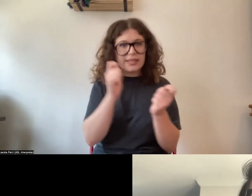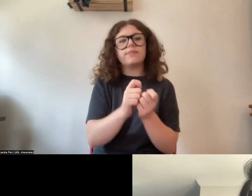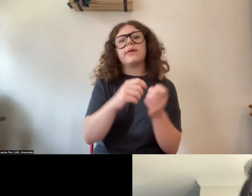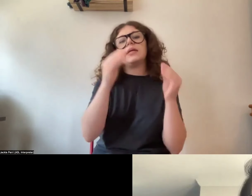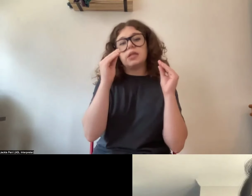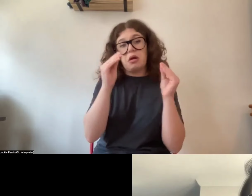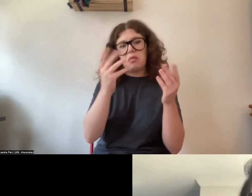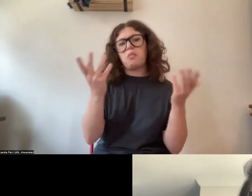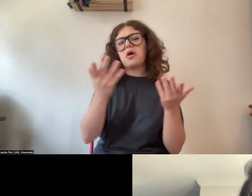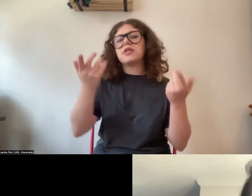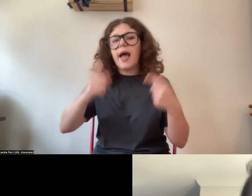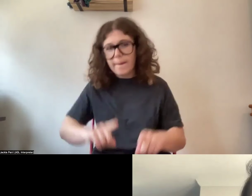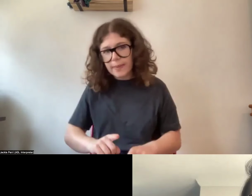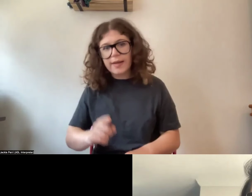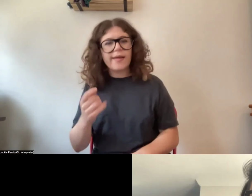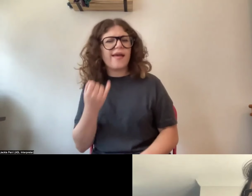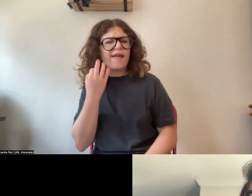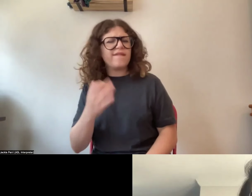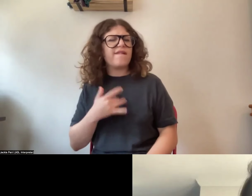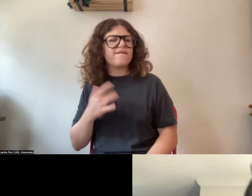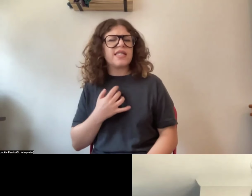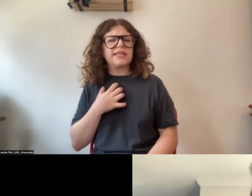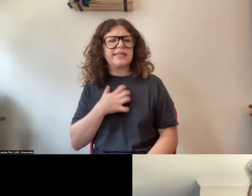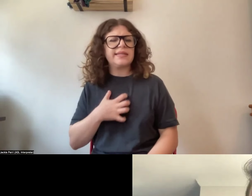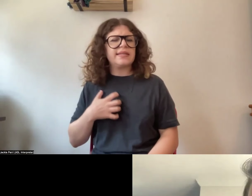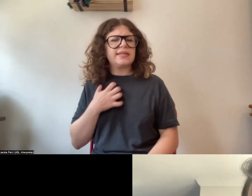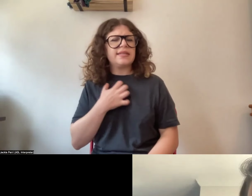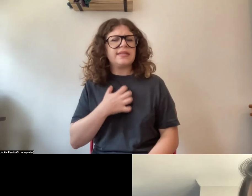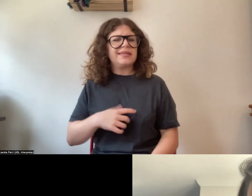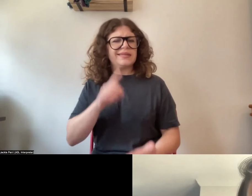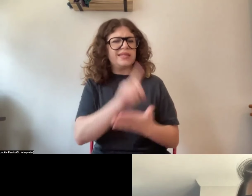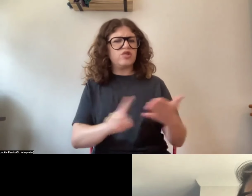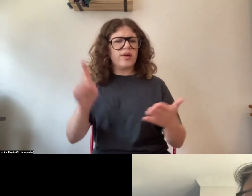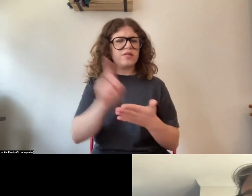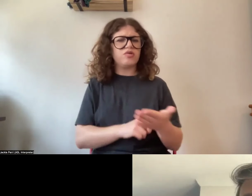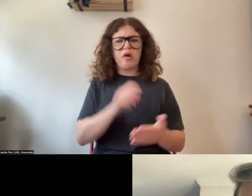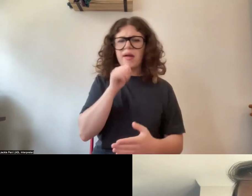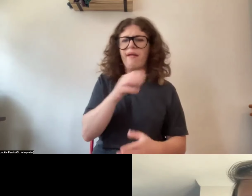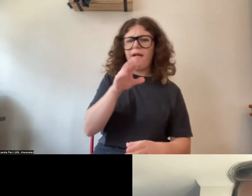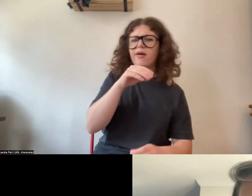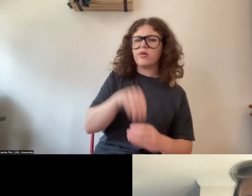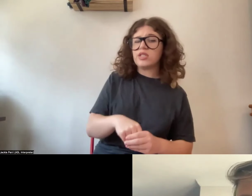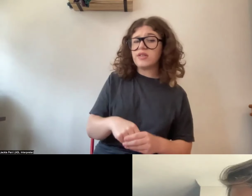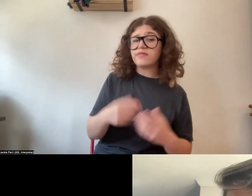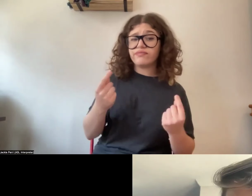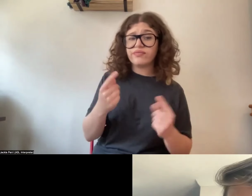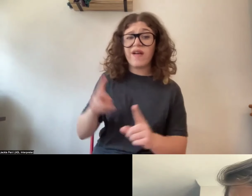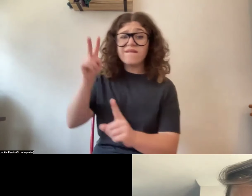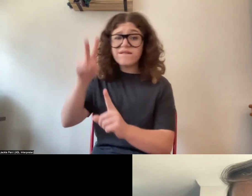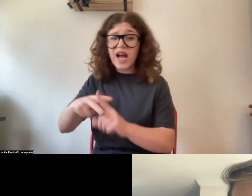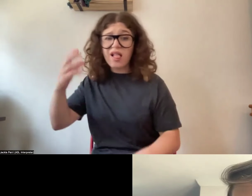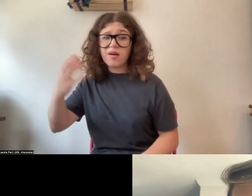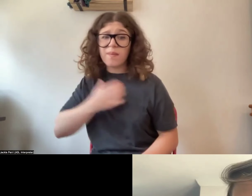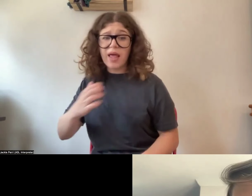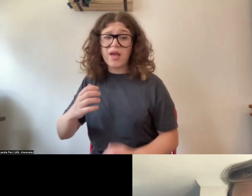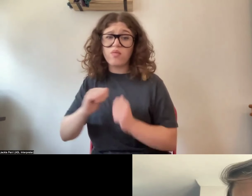and if there's a sense that it's non-inclusive or it's discriminatory in any way, filing a report with the principal